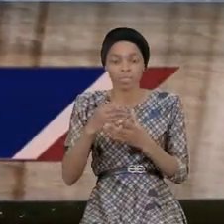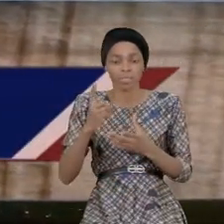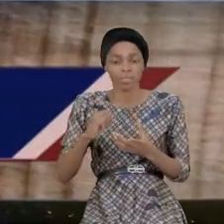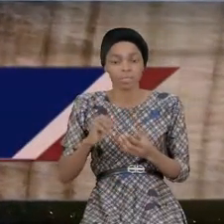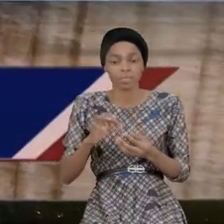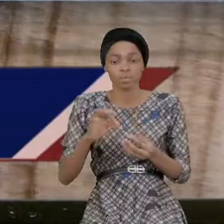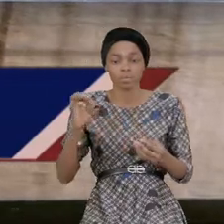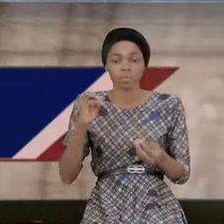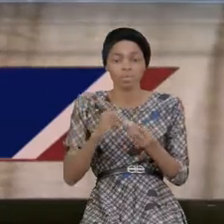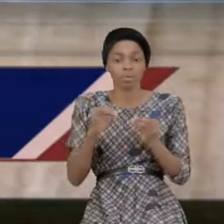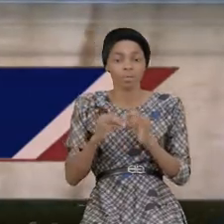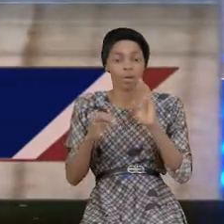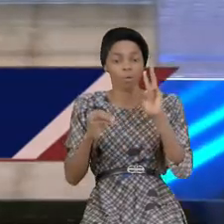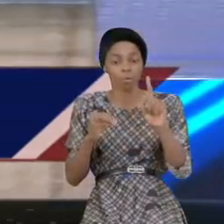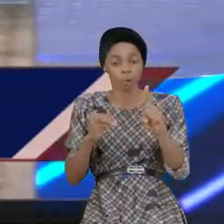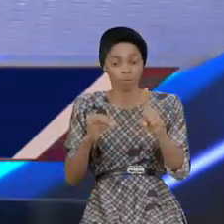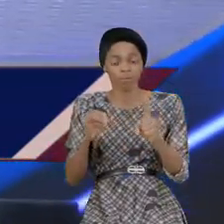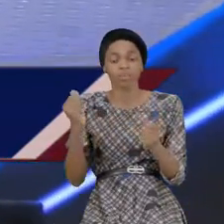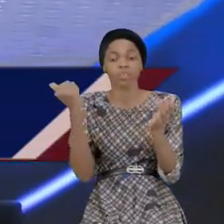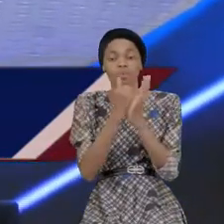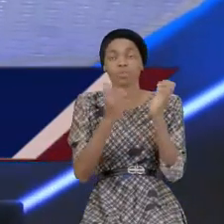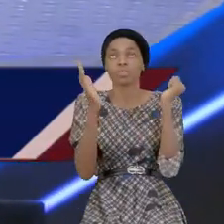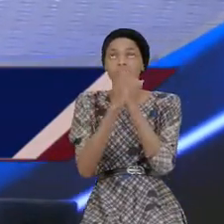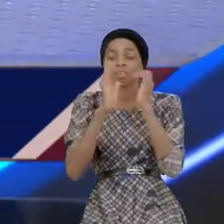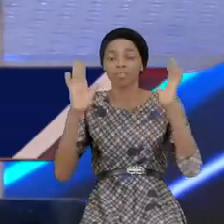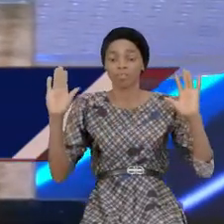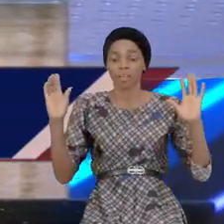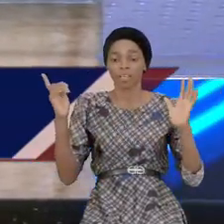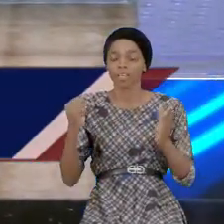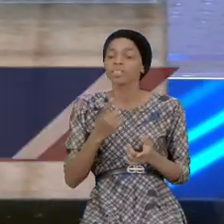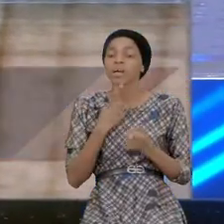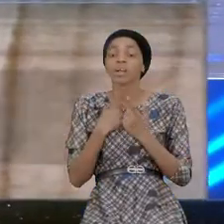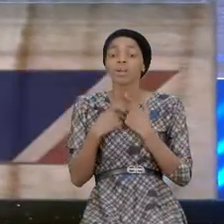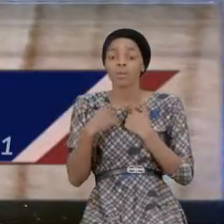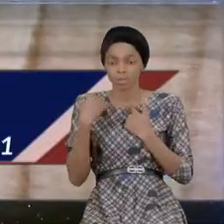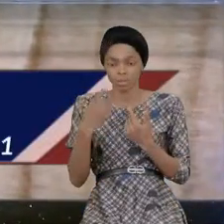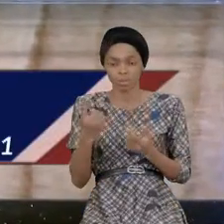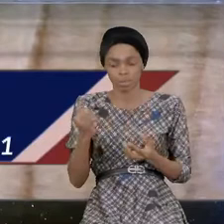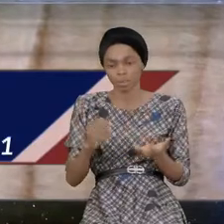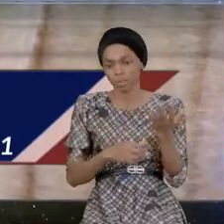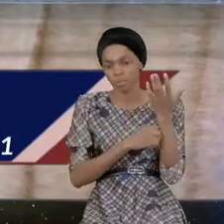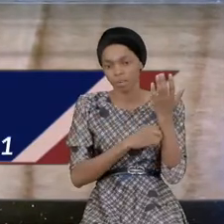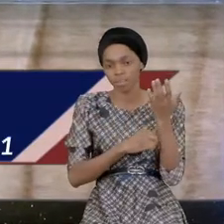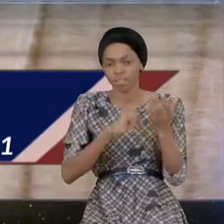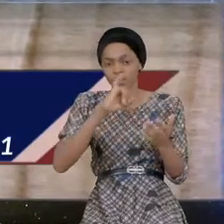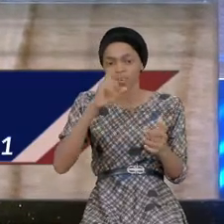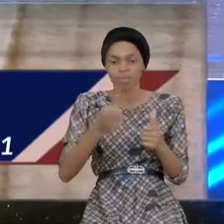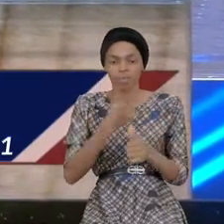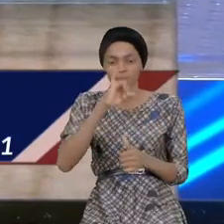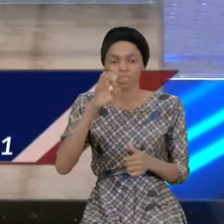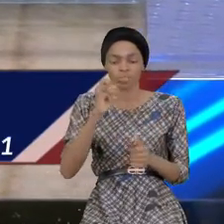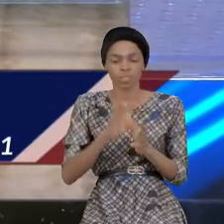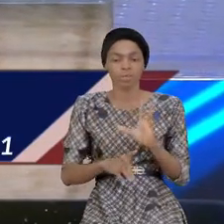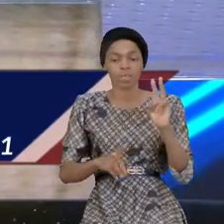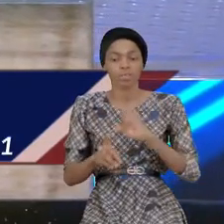the lusts of the flesh. It tells us in 1 John chapter 2, verse 15,